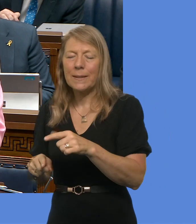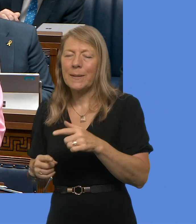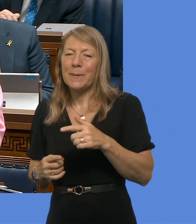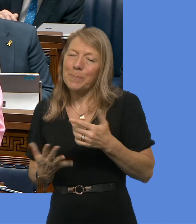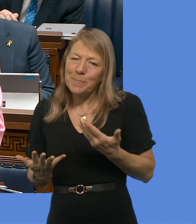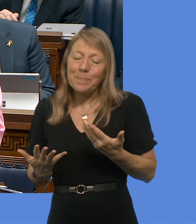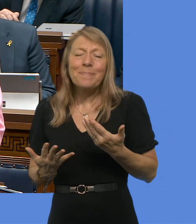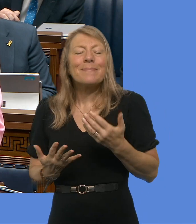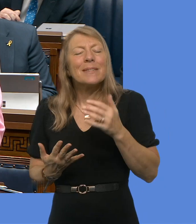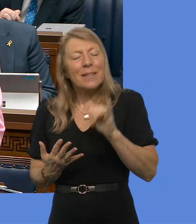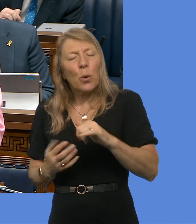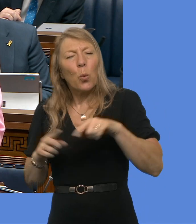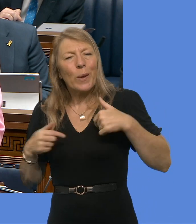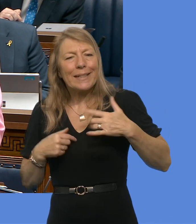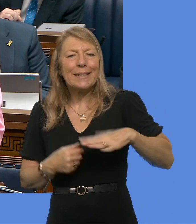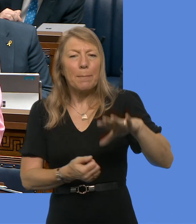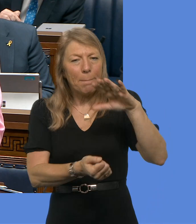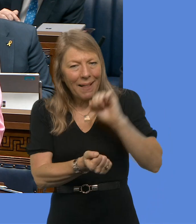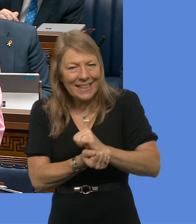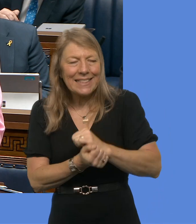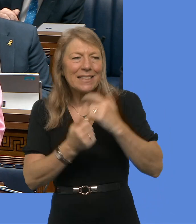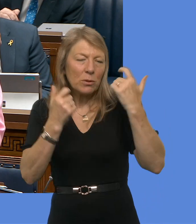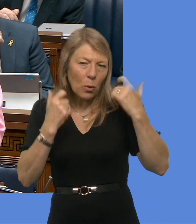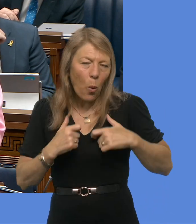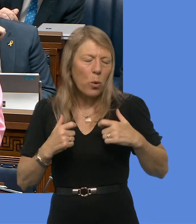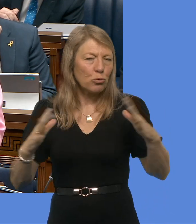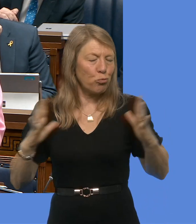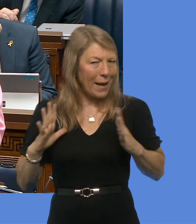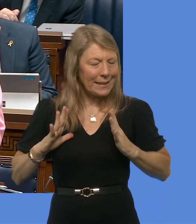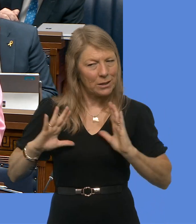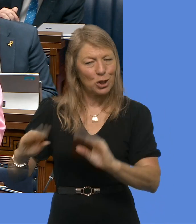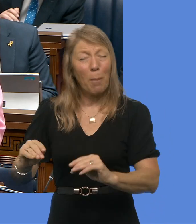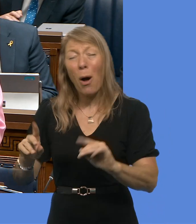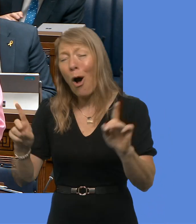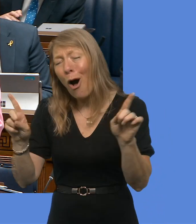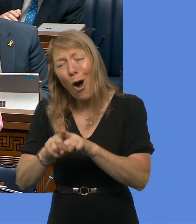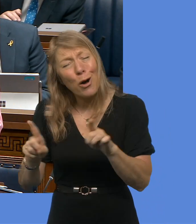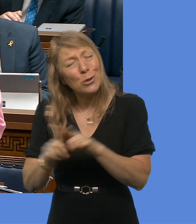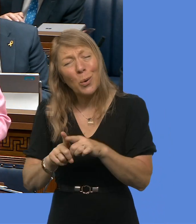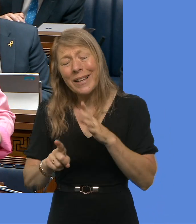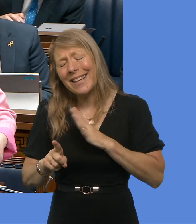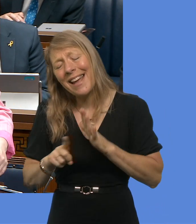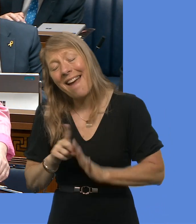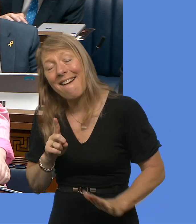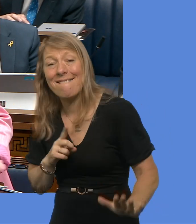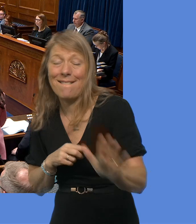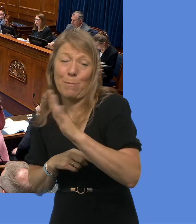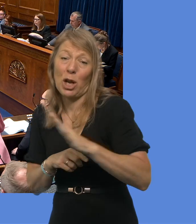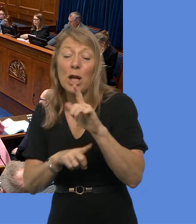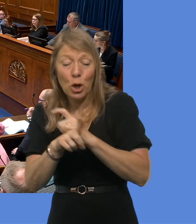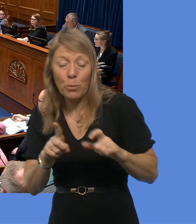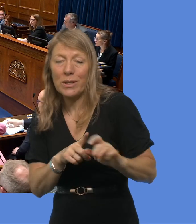is important, but we also know that it's not enough and that we need a wider holistic approach that includes working with